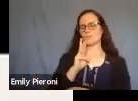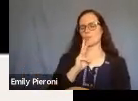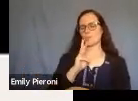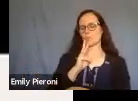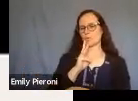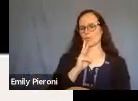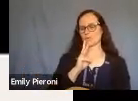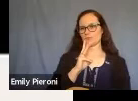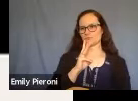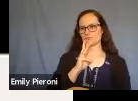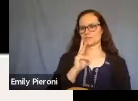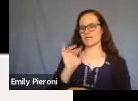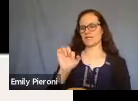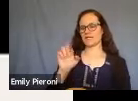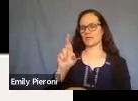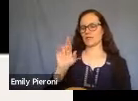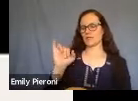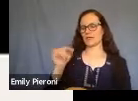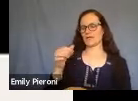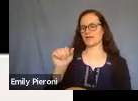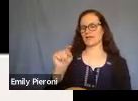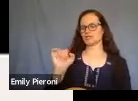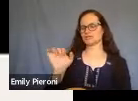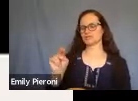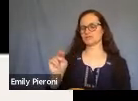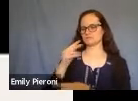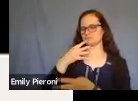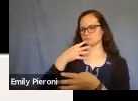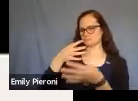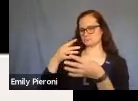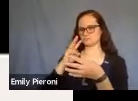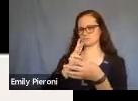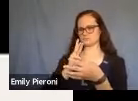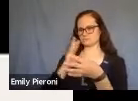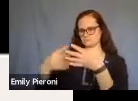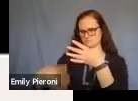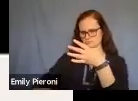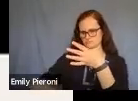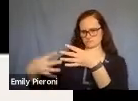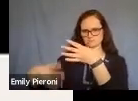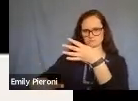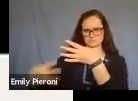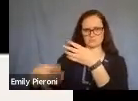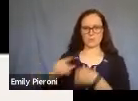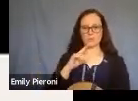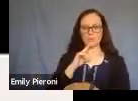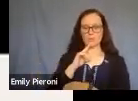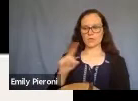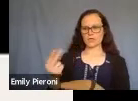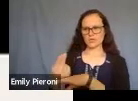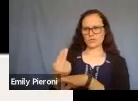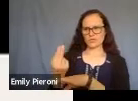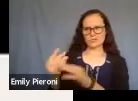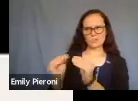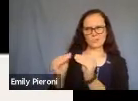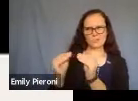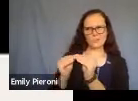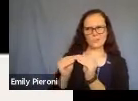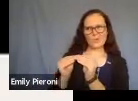because my understanding is that drip irrigation is actually consuming more water